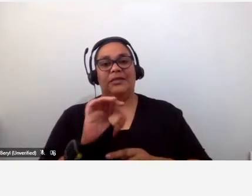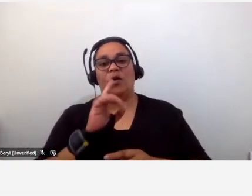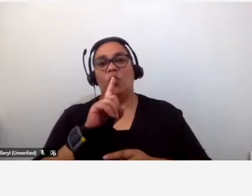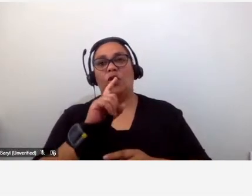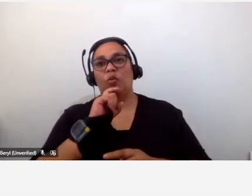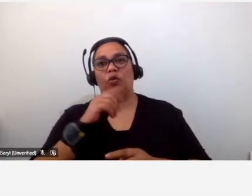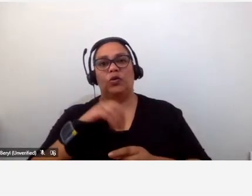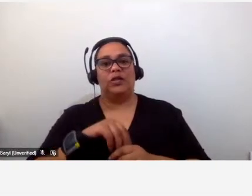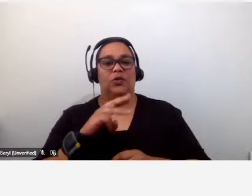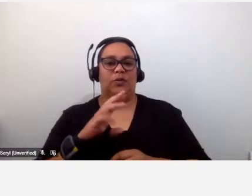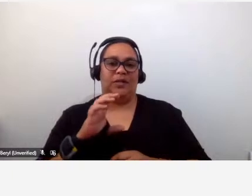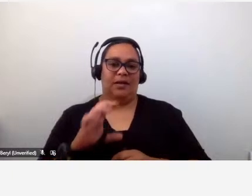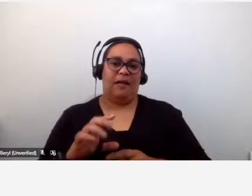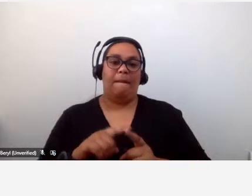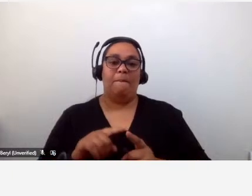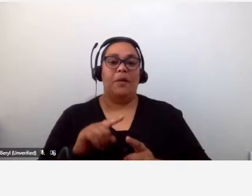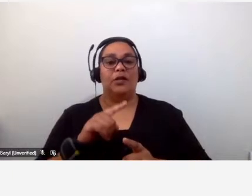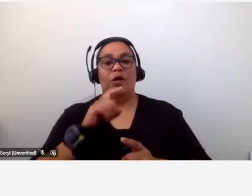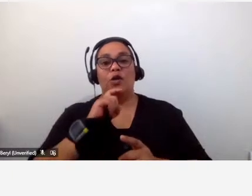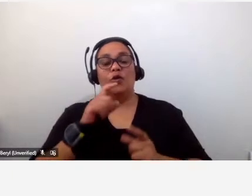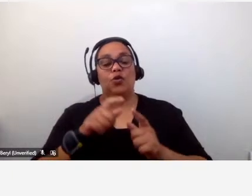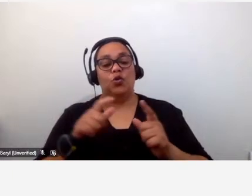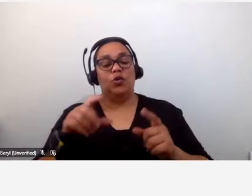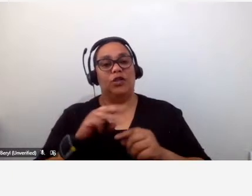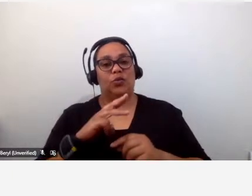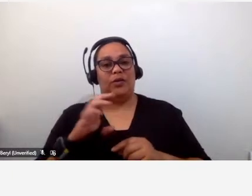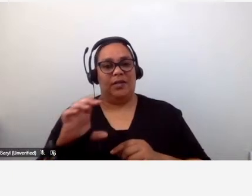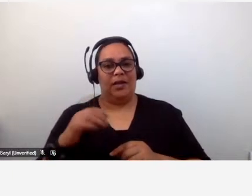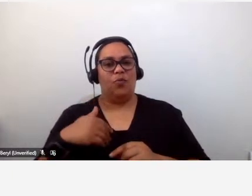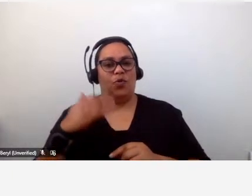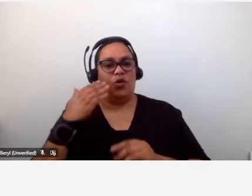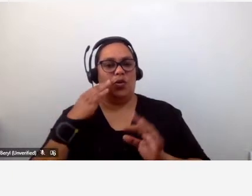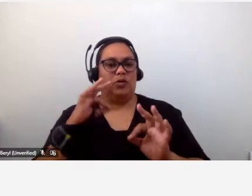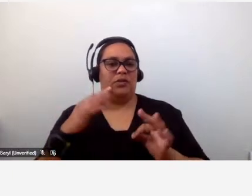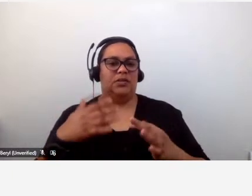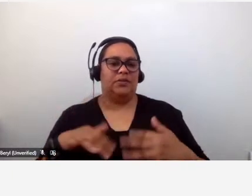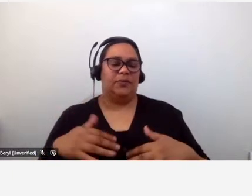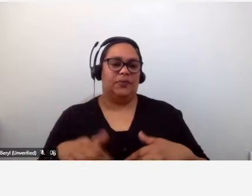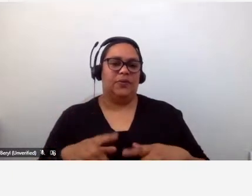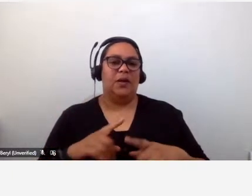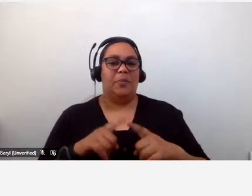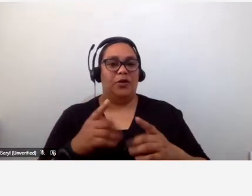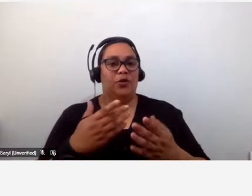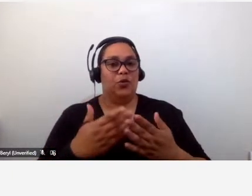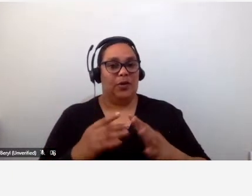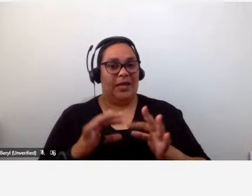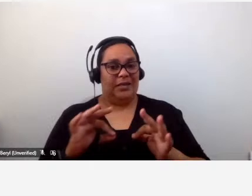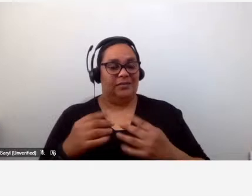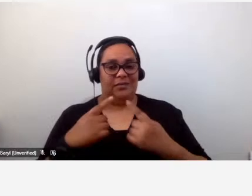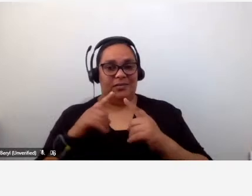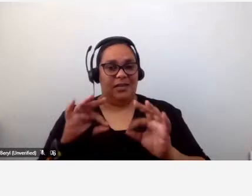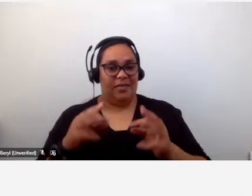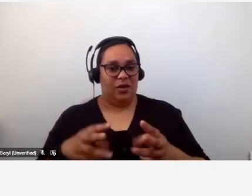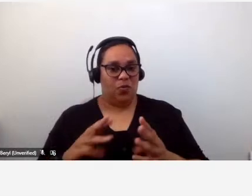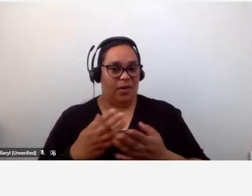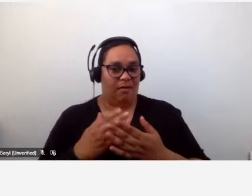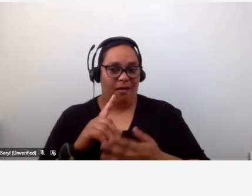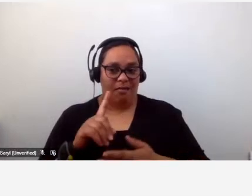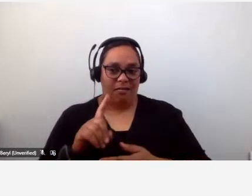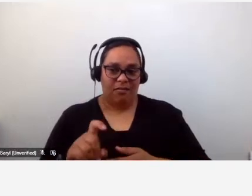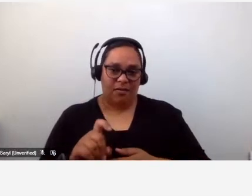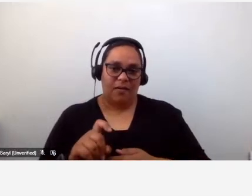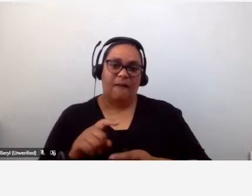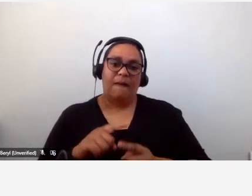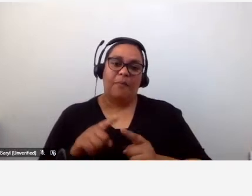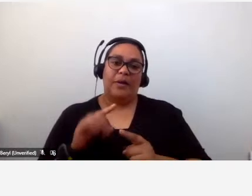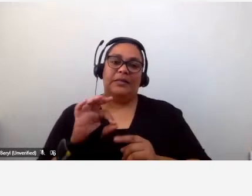Cape? As youth in the Western Cape, as far as we know, is found on the street. Are you able to quantify this in this instance?